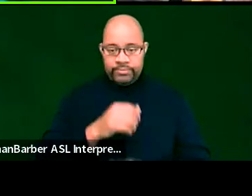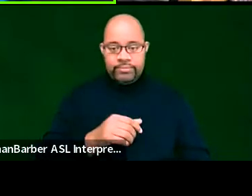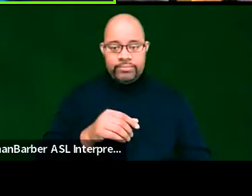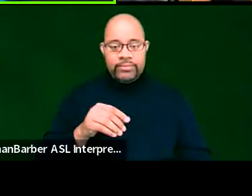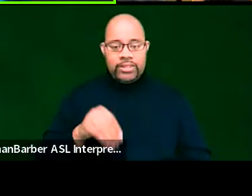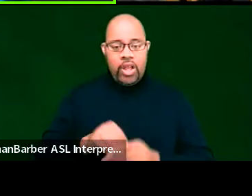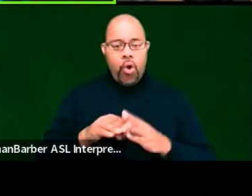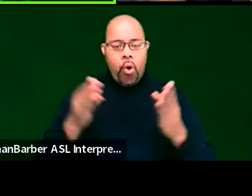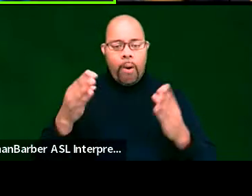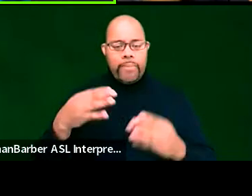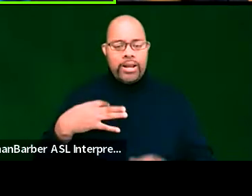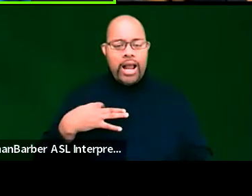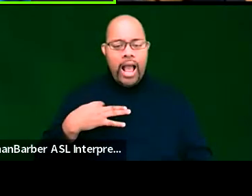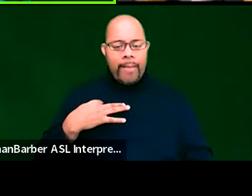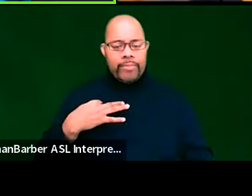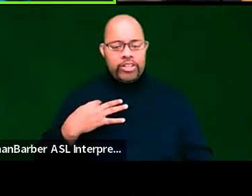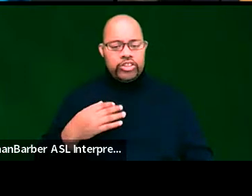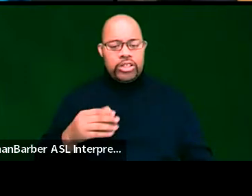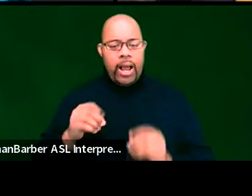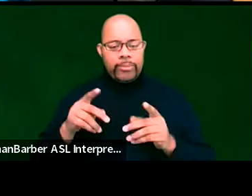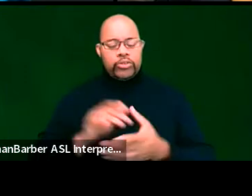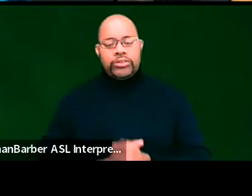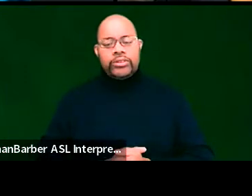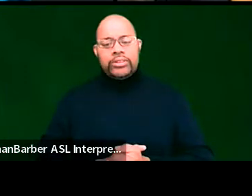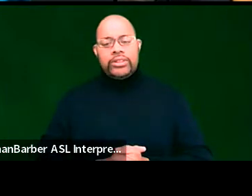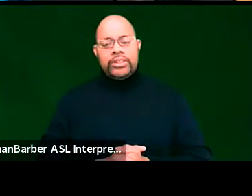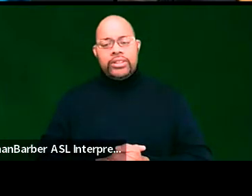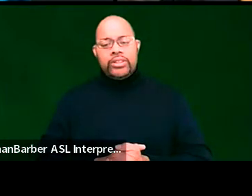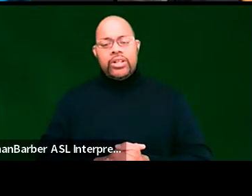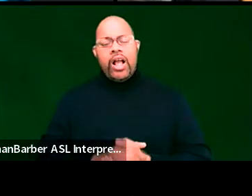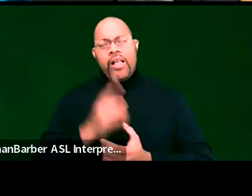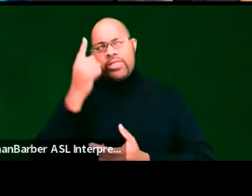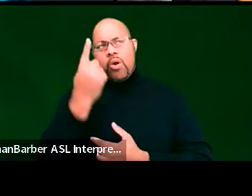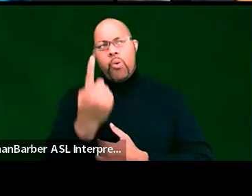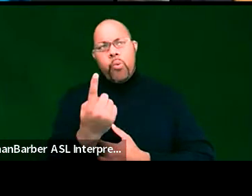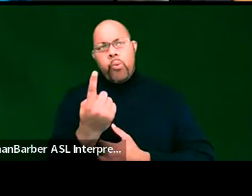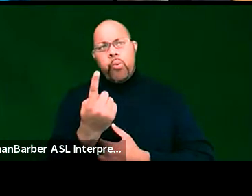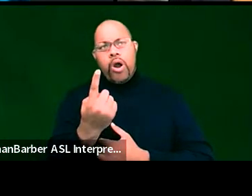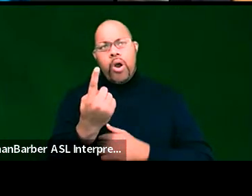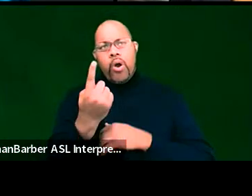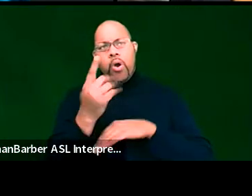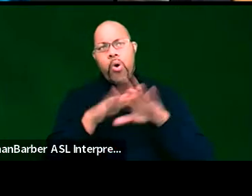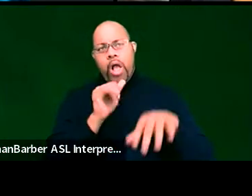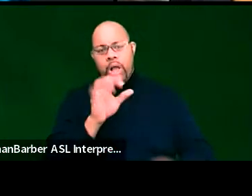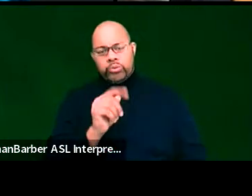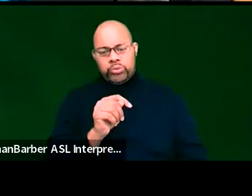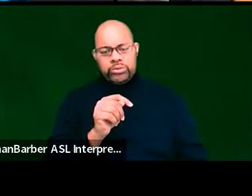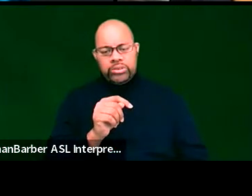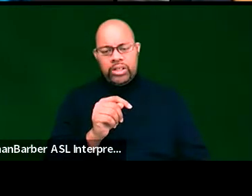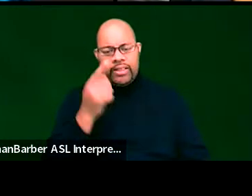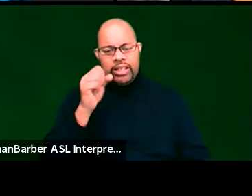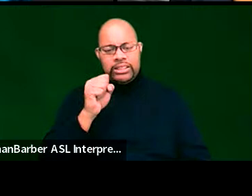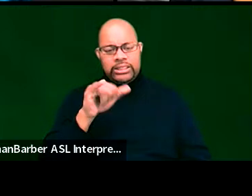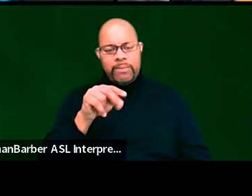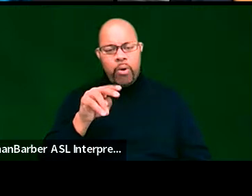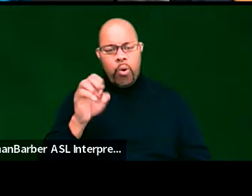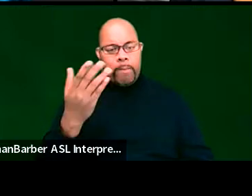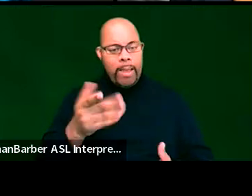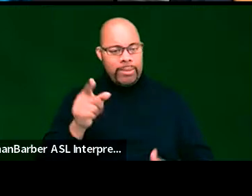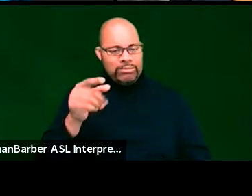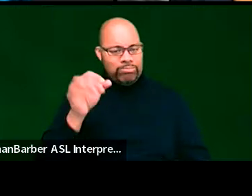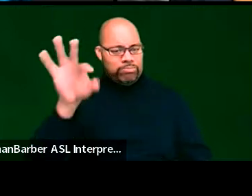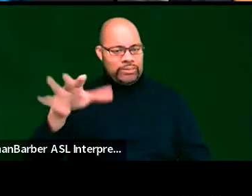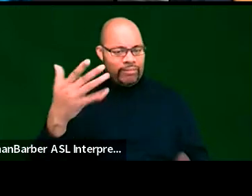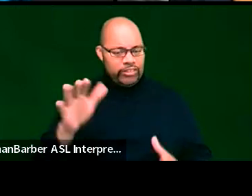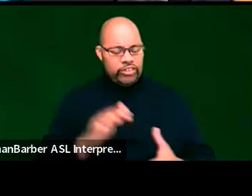Open application opportunities? Yeah, I think one call out, and I think Symone Mayo, she did put it